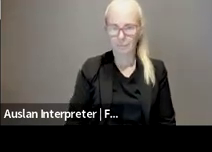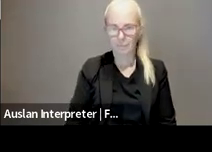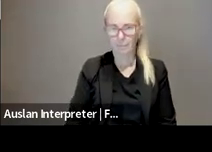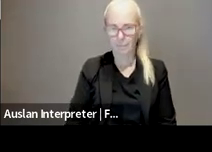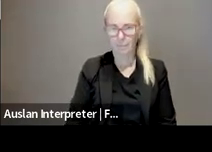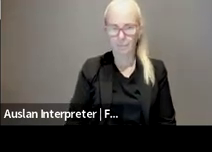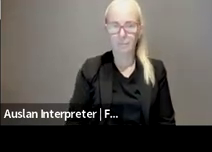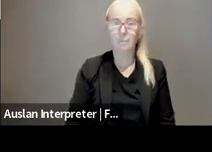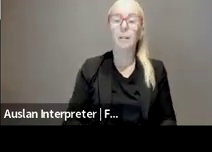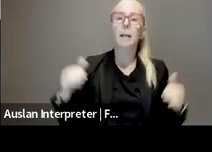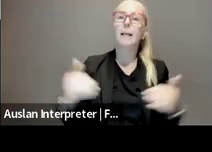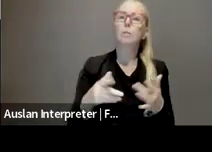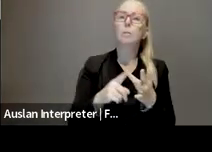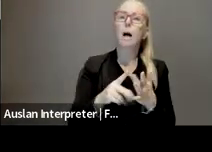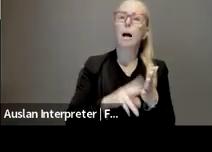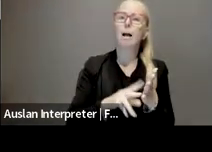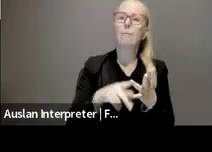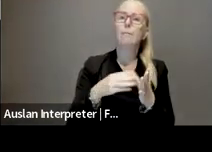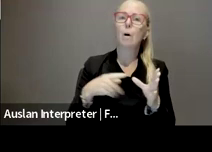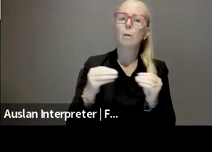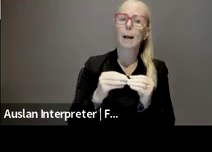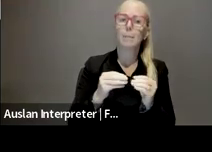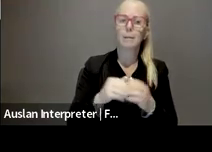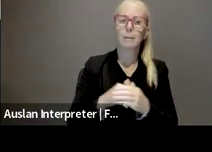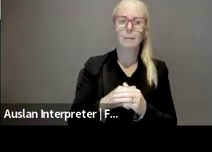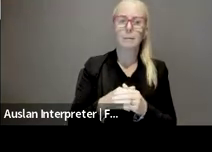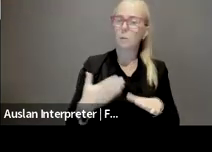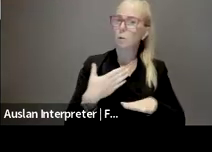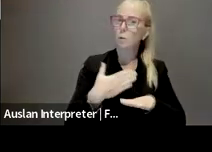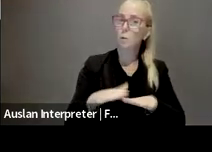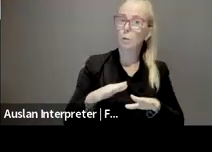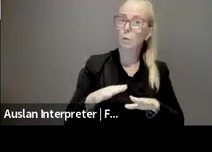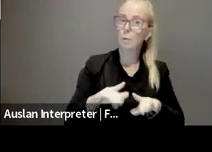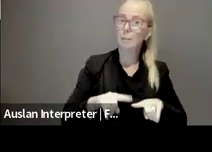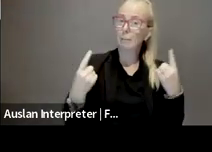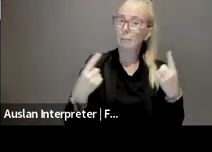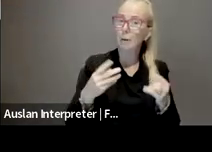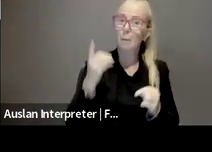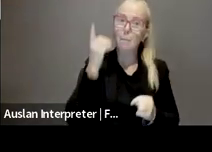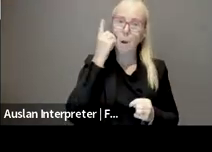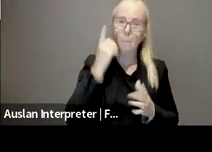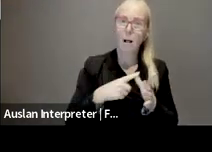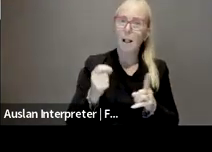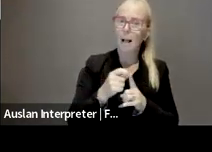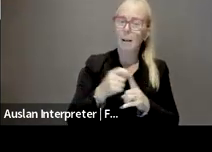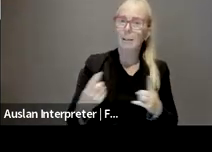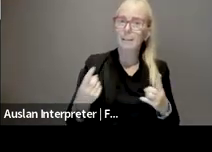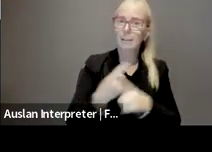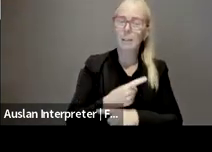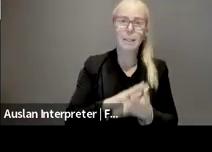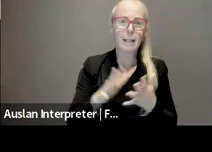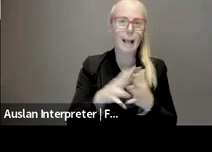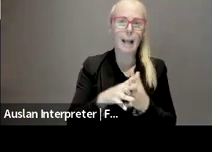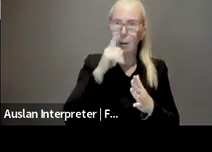Introducing iVocab, a groundbreaking augmentative and alternative communication mobile app that is revolutionising how individuals with communication